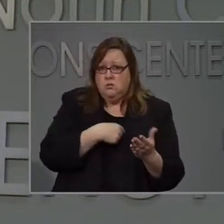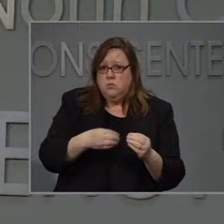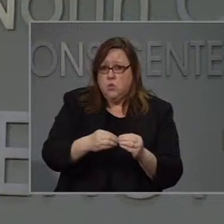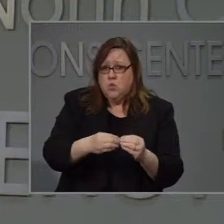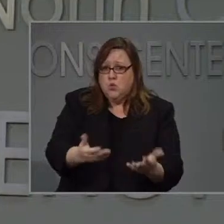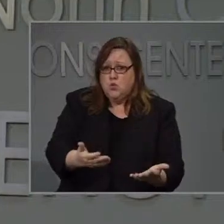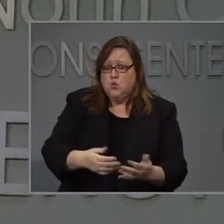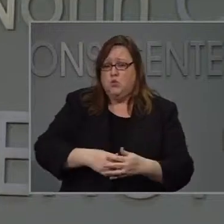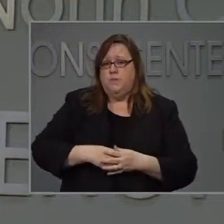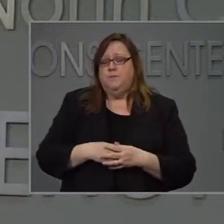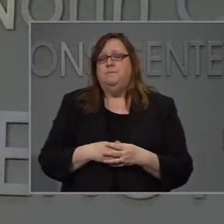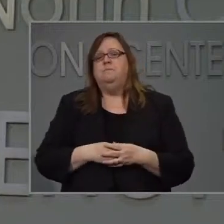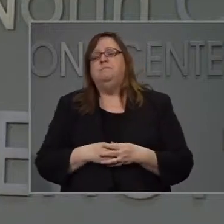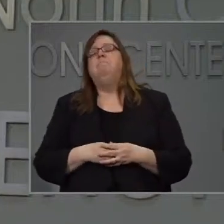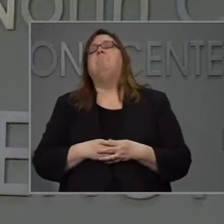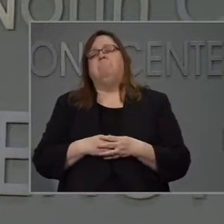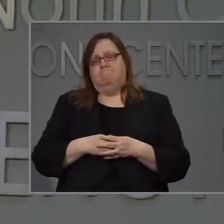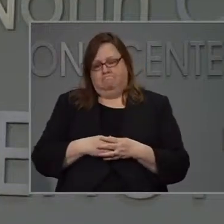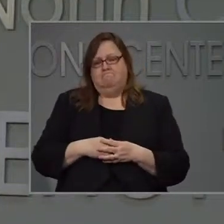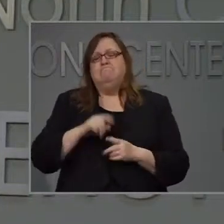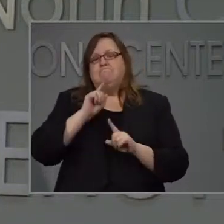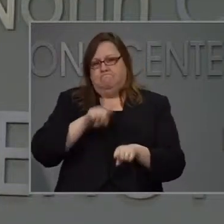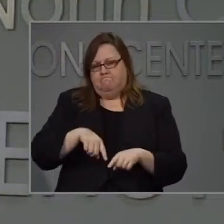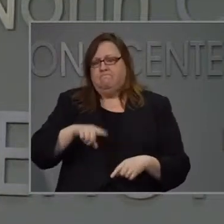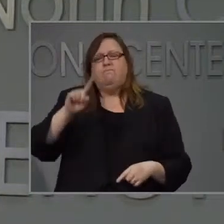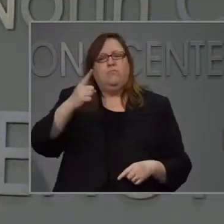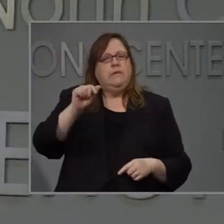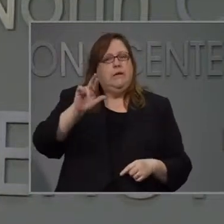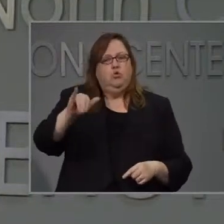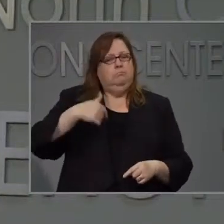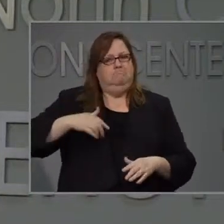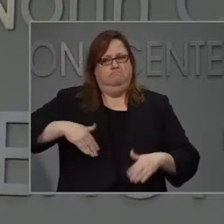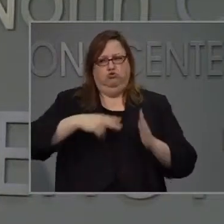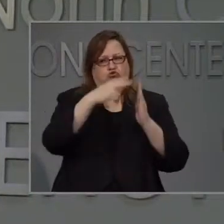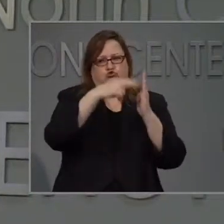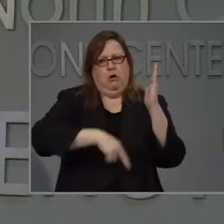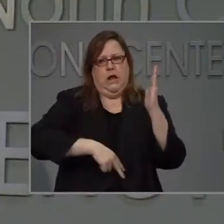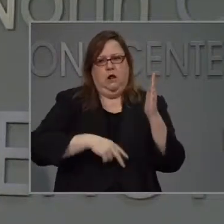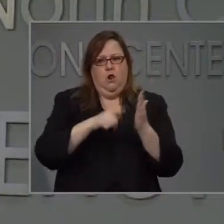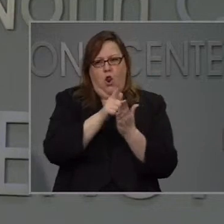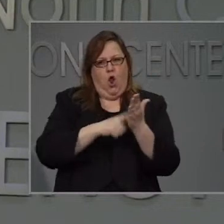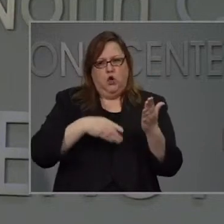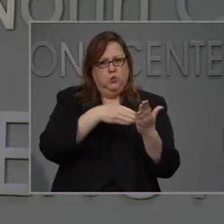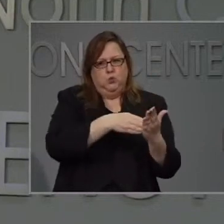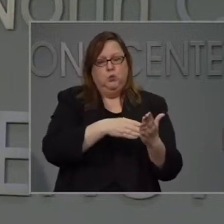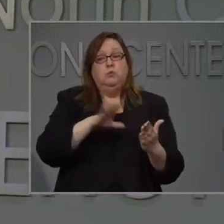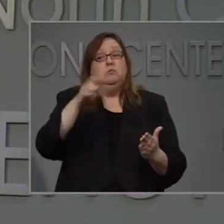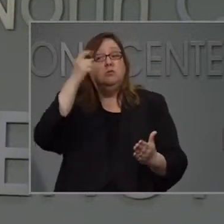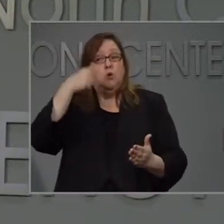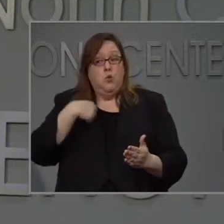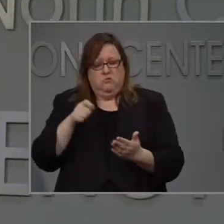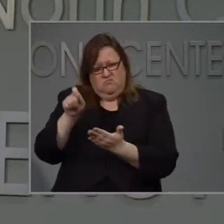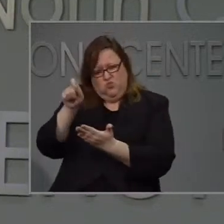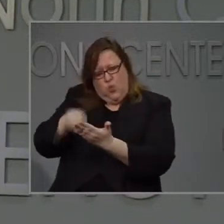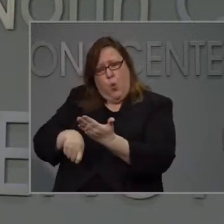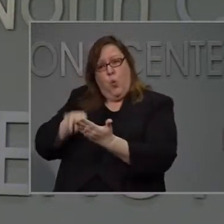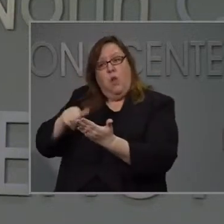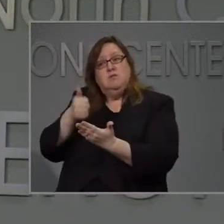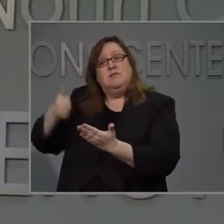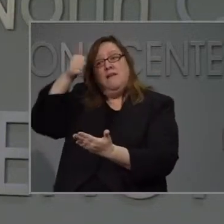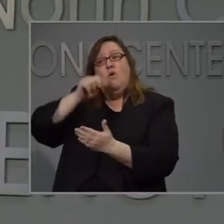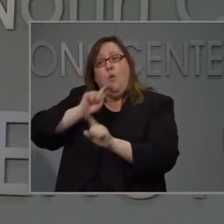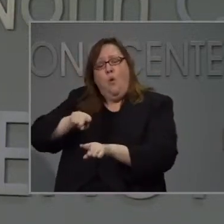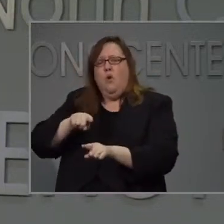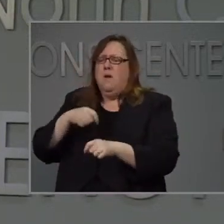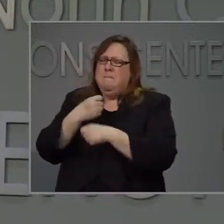first, Gary, I haven't read the lawsuit, but the executive orders have been drawn carefully to recognize